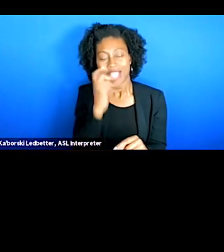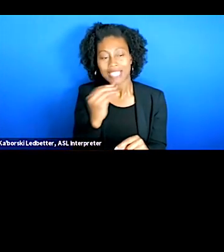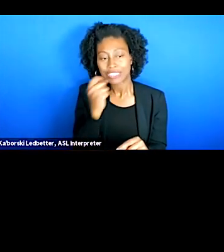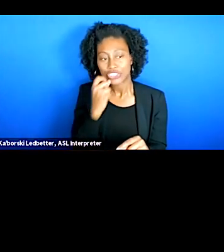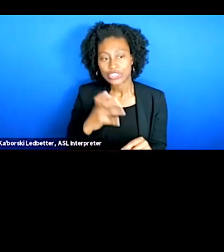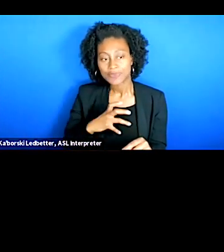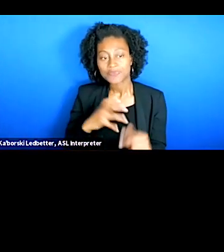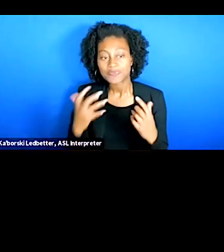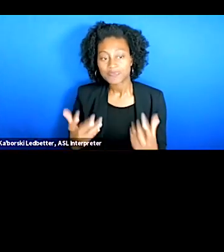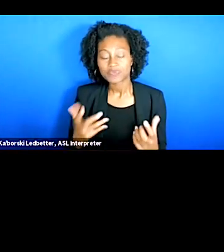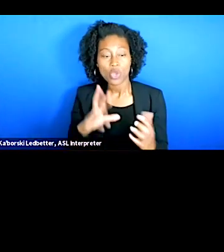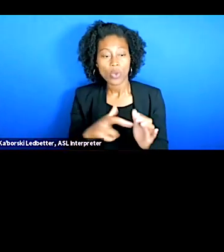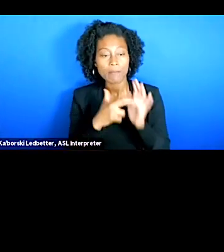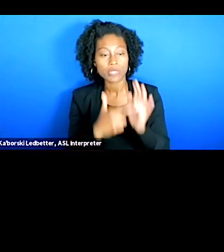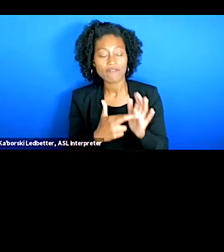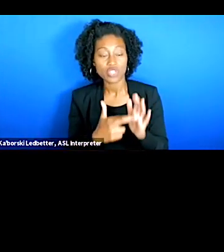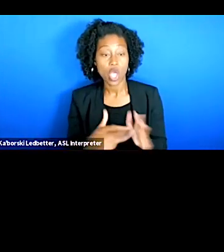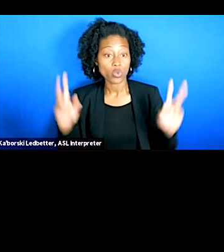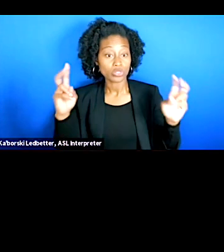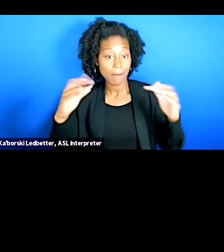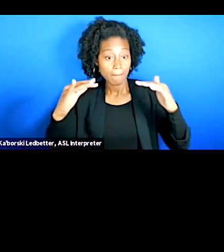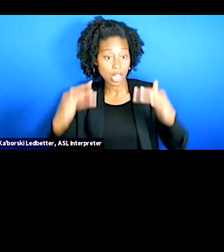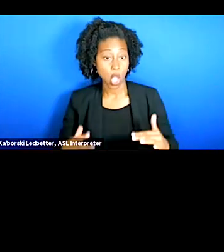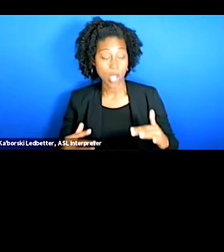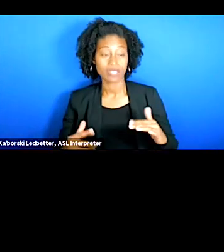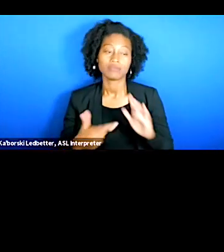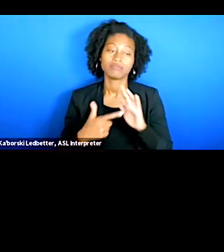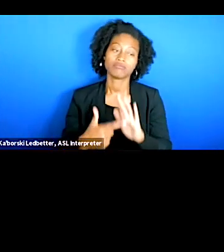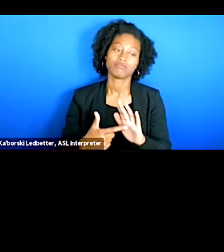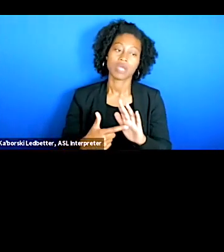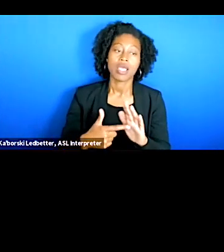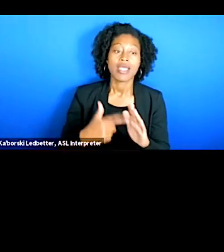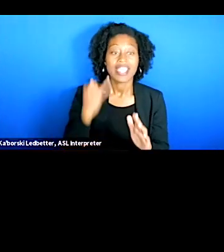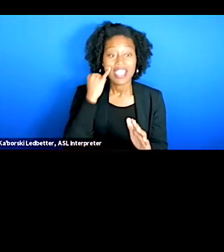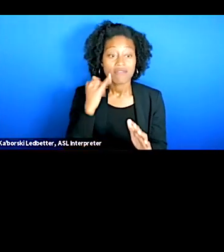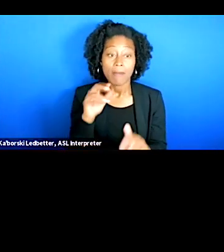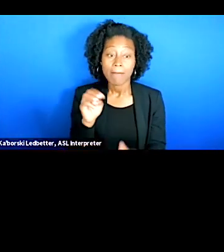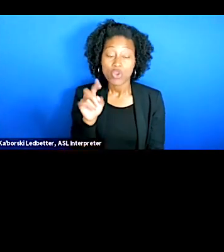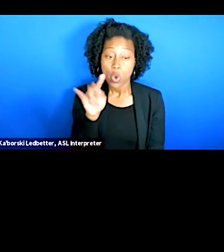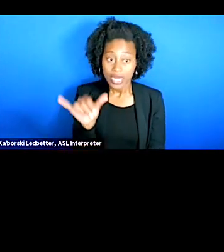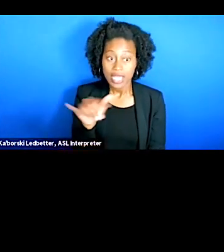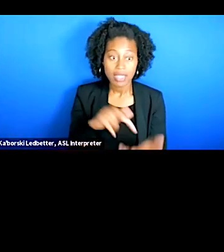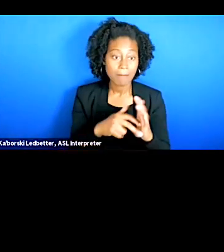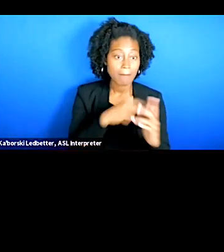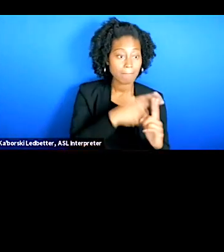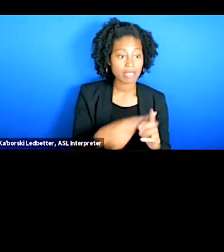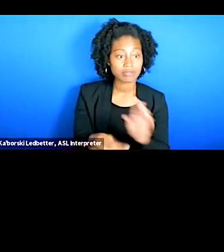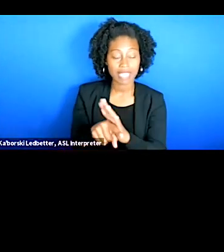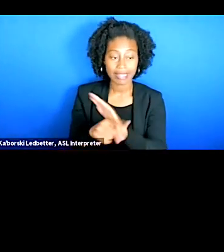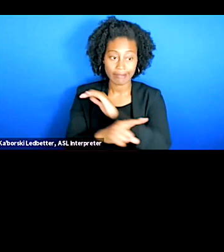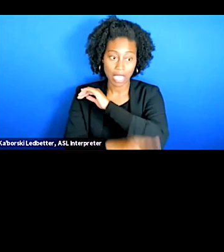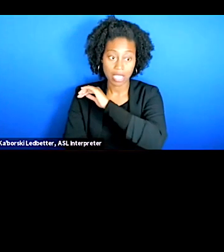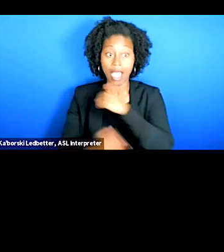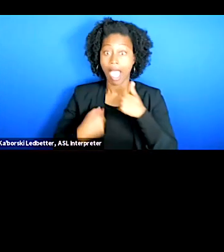illuminates the idea of how being a minority had positive and negative consequences. I've been getting a lot